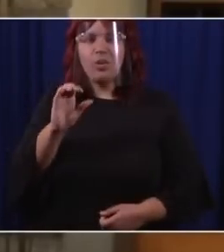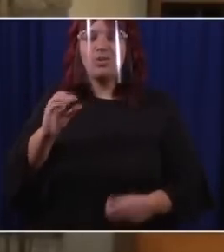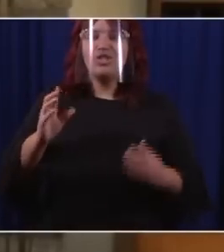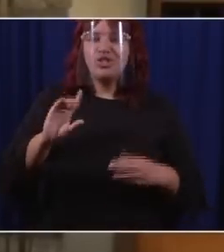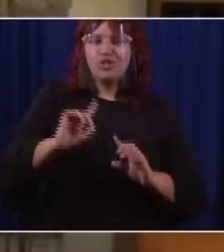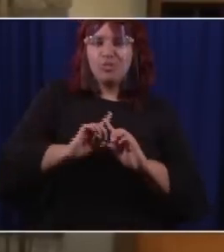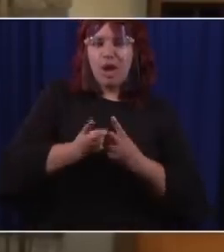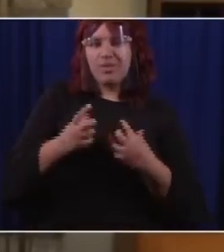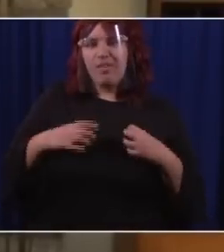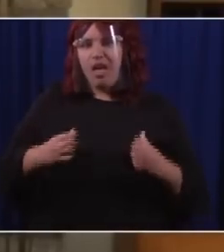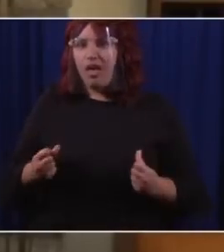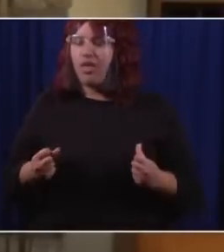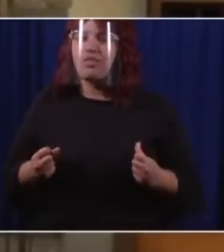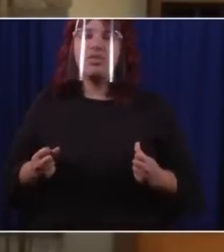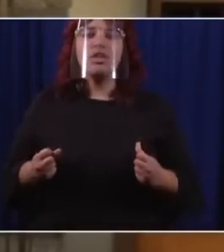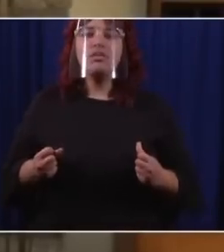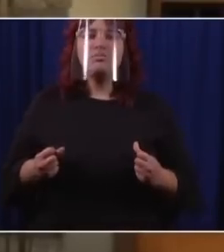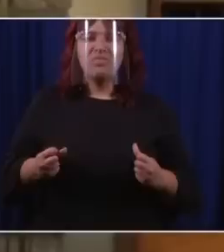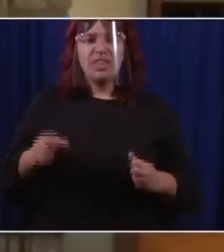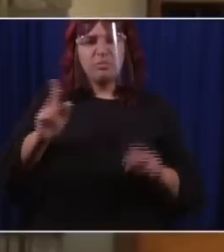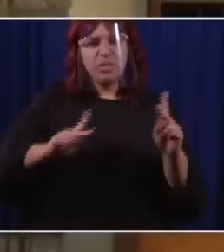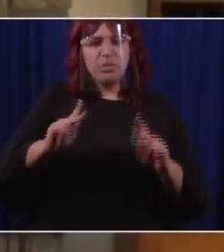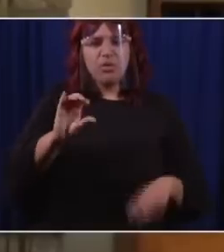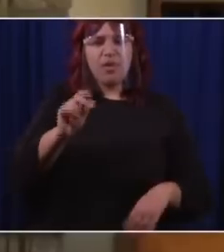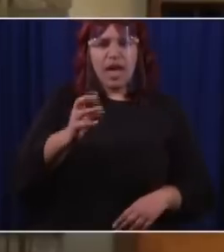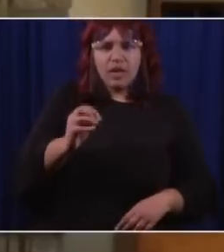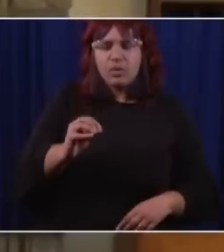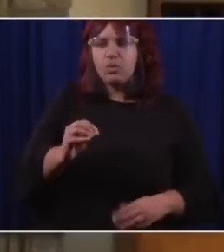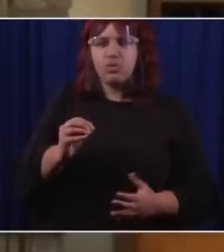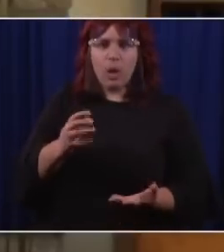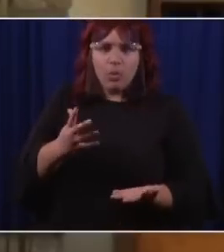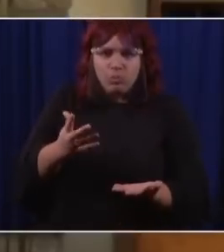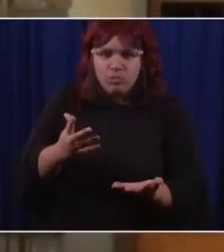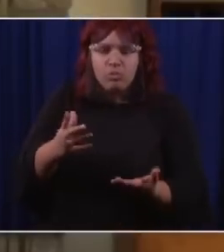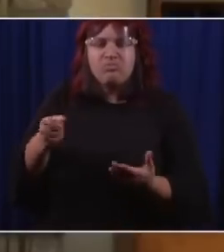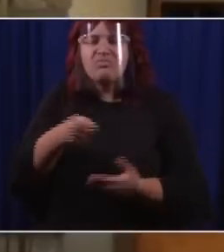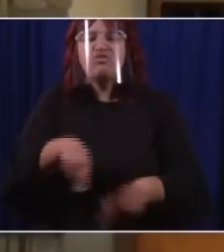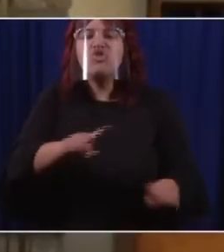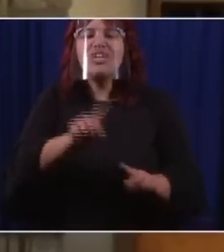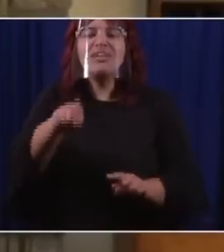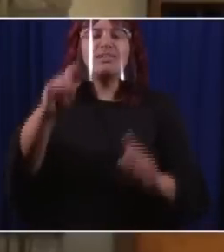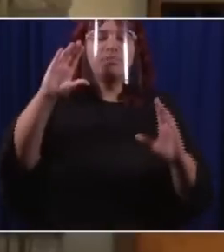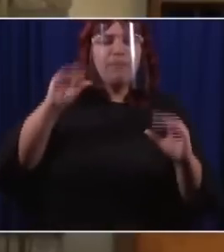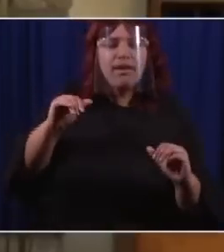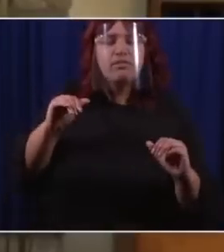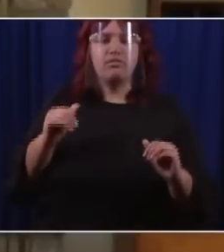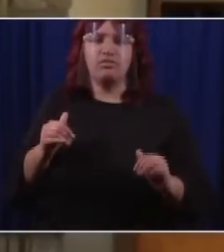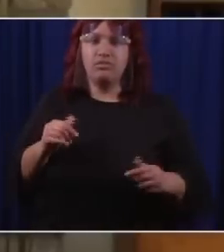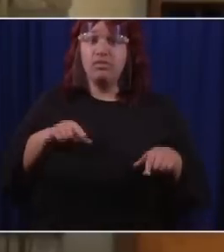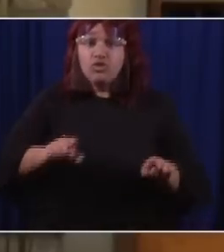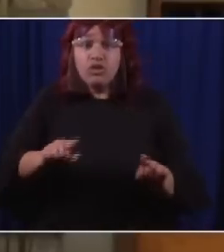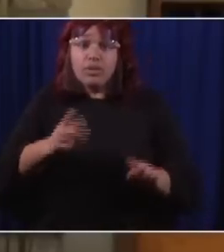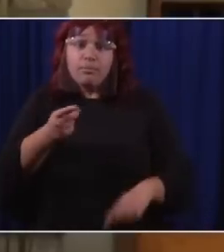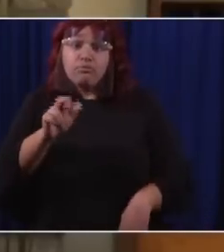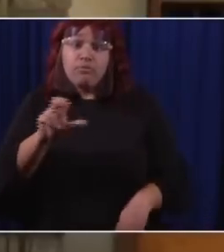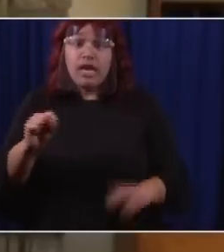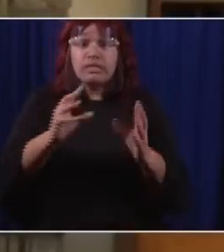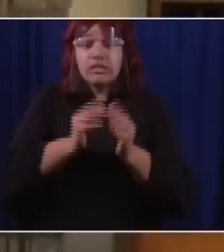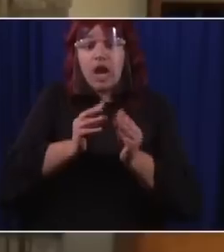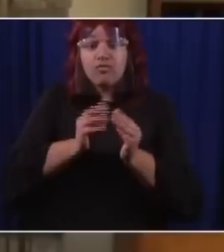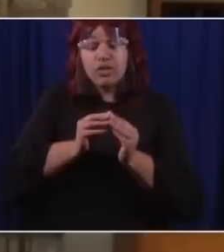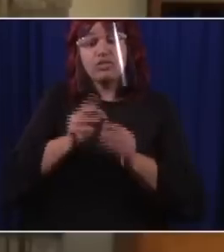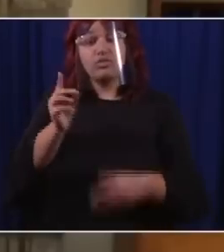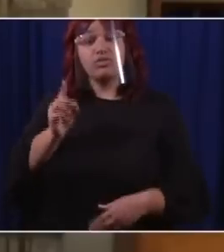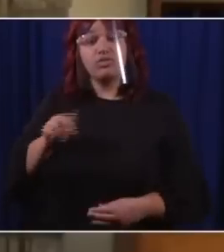are Ohioans going to see? Is Bruce Vanderhoff going to address people like Amy Acton did? Who's got your ear of kind of the two chiefs